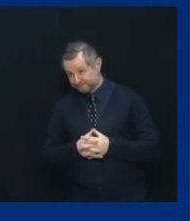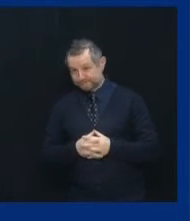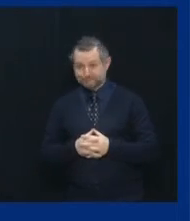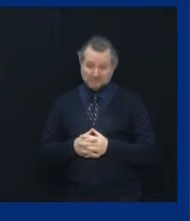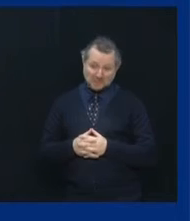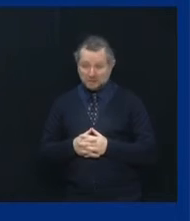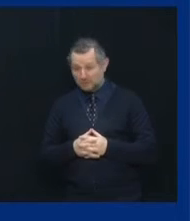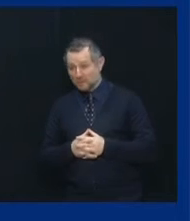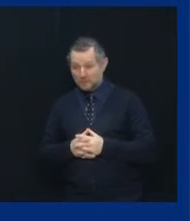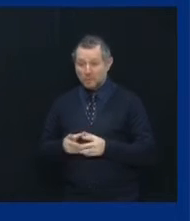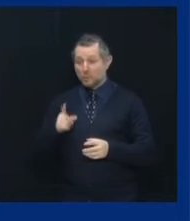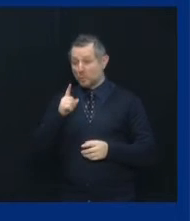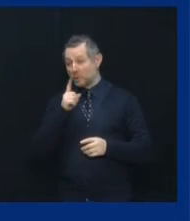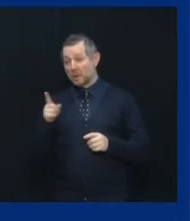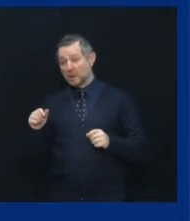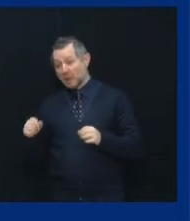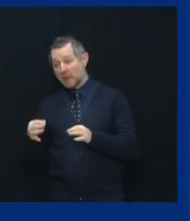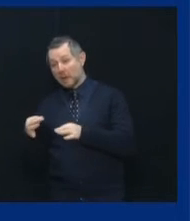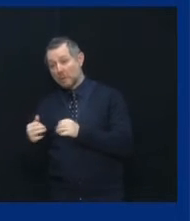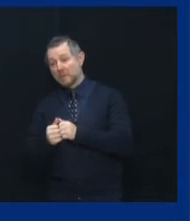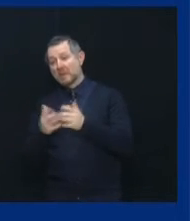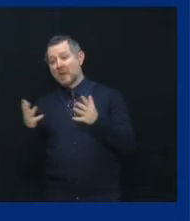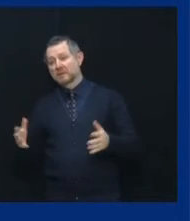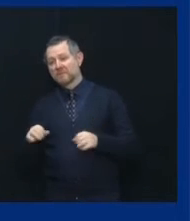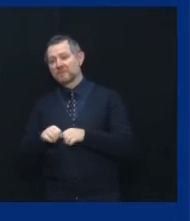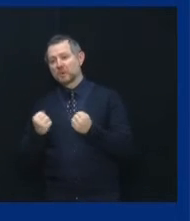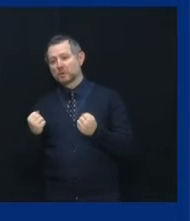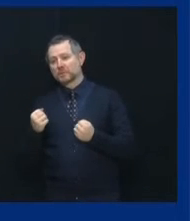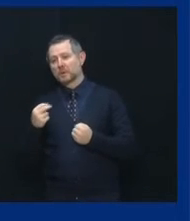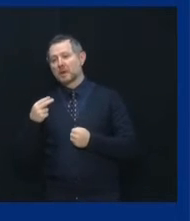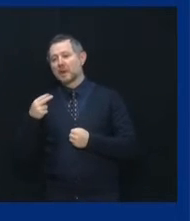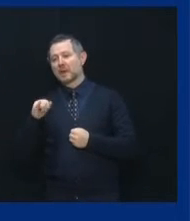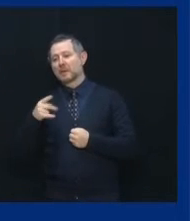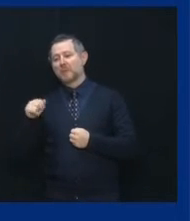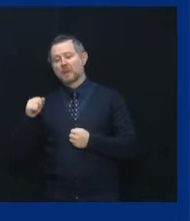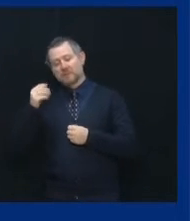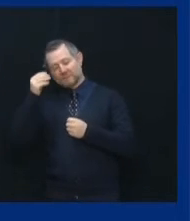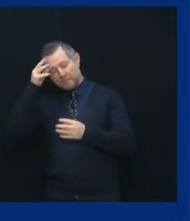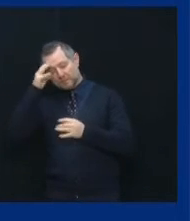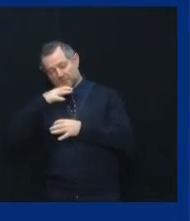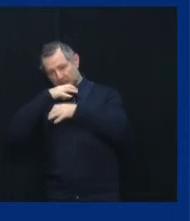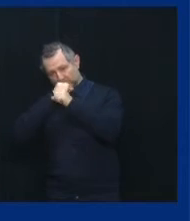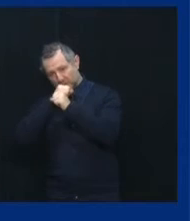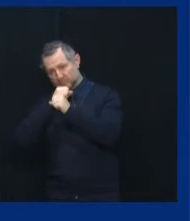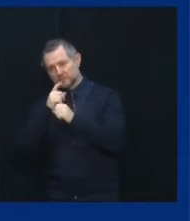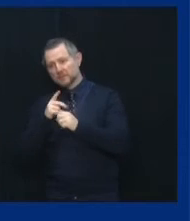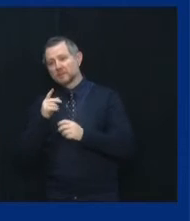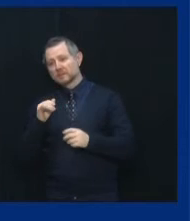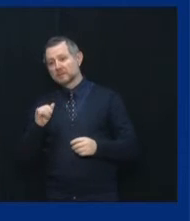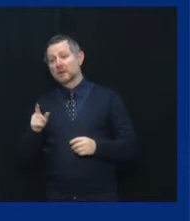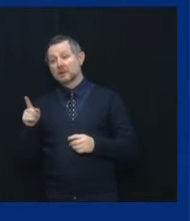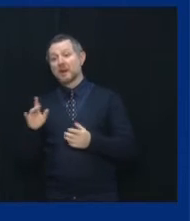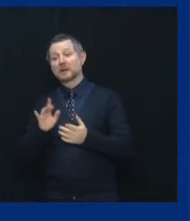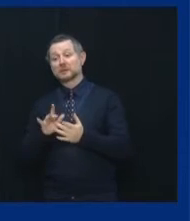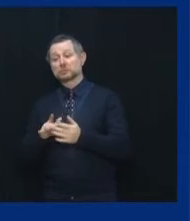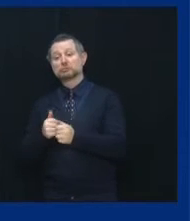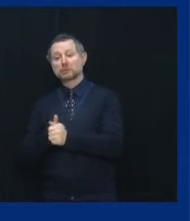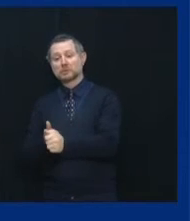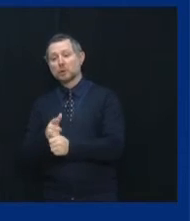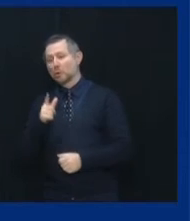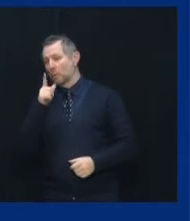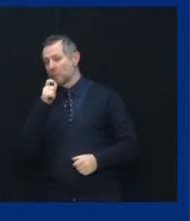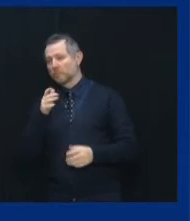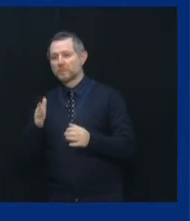respect the HIPAA laws. They then contact trace off that case. The case was an employee in a jewelry